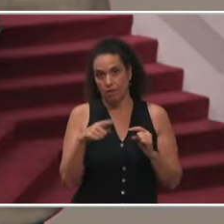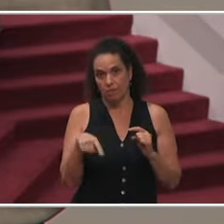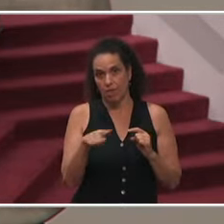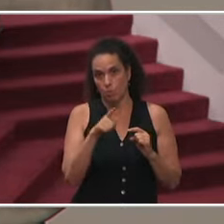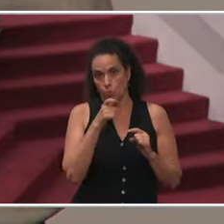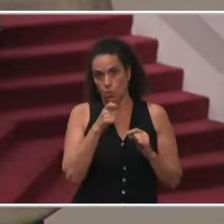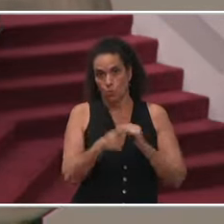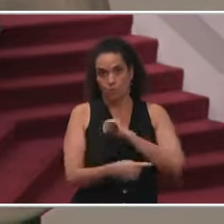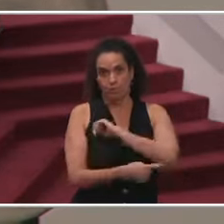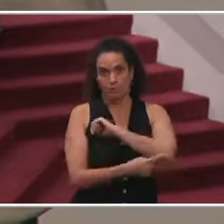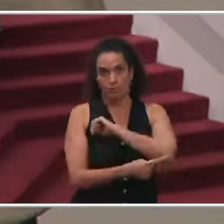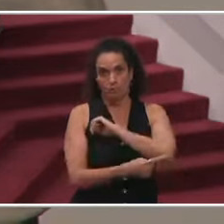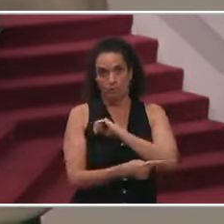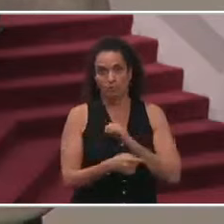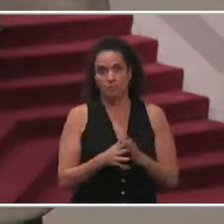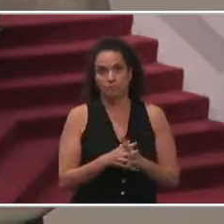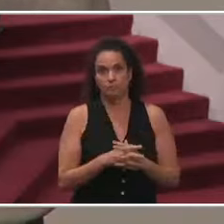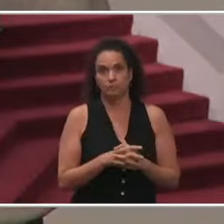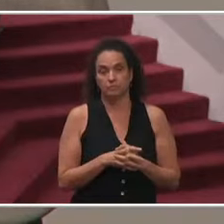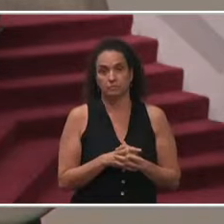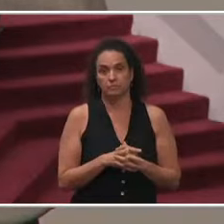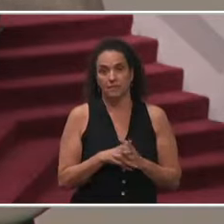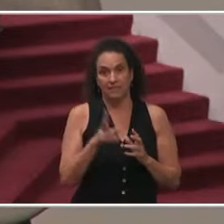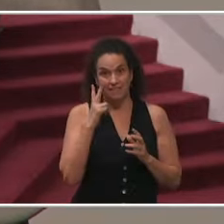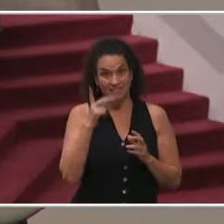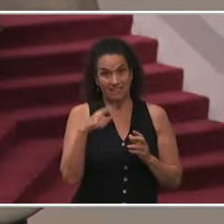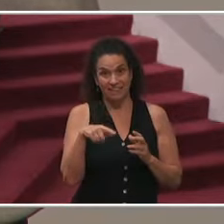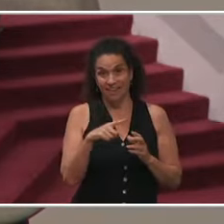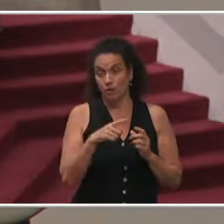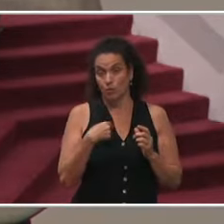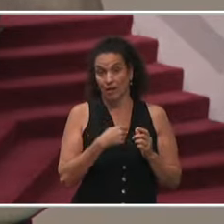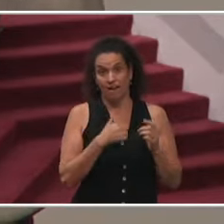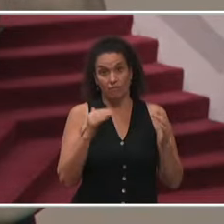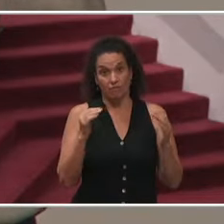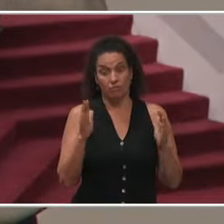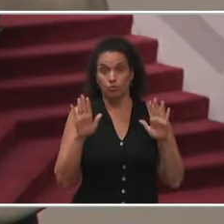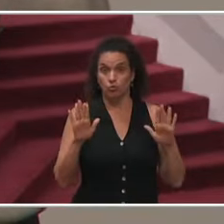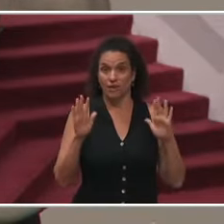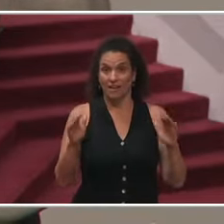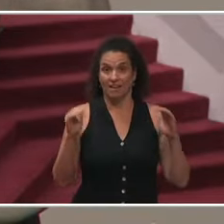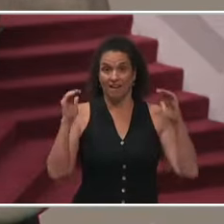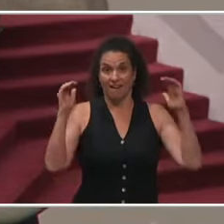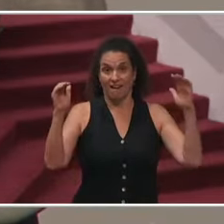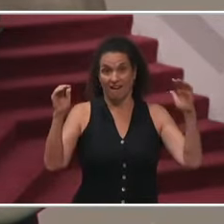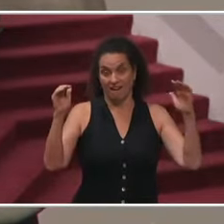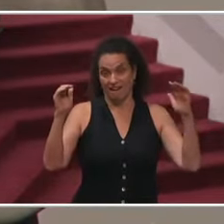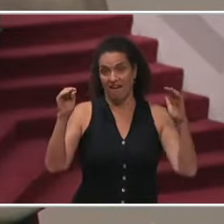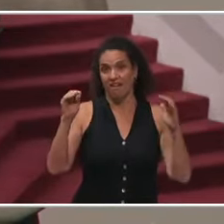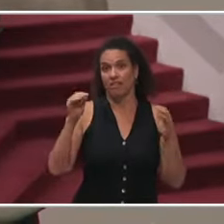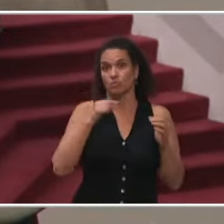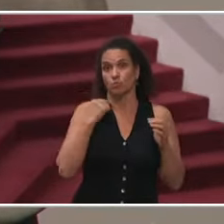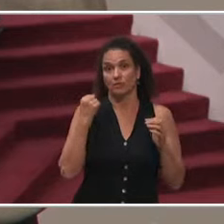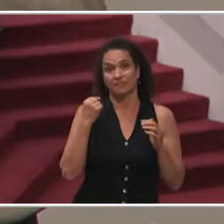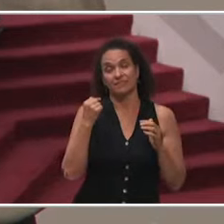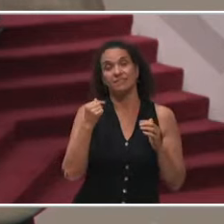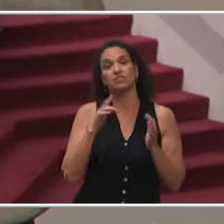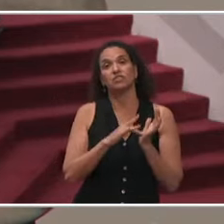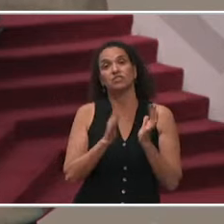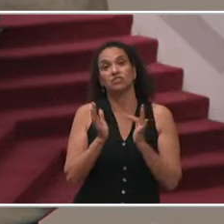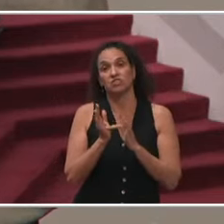tempted. Seeing then that we have a great high priest, Jesus, the Son of God, let us